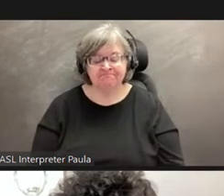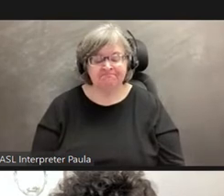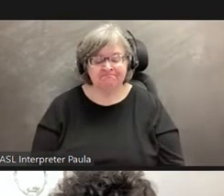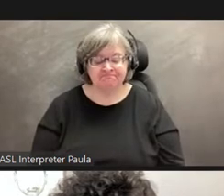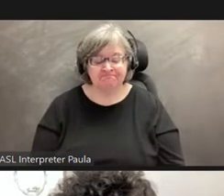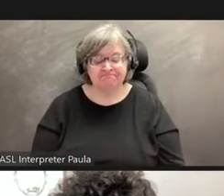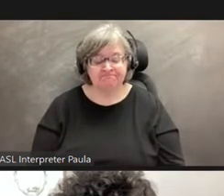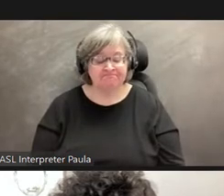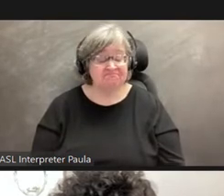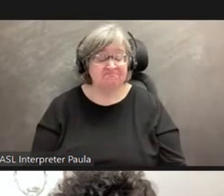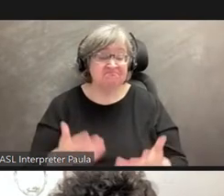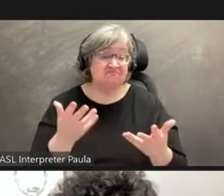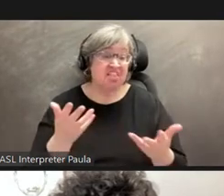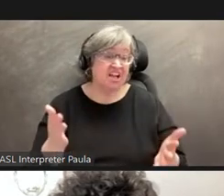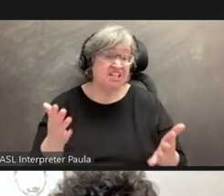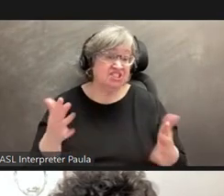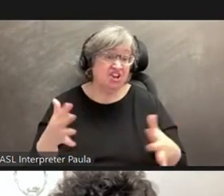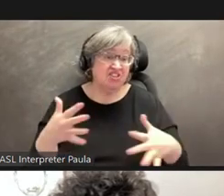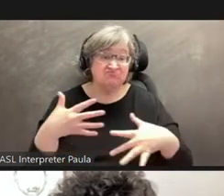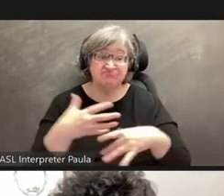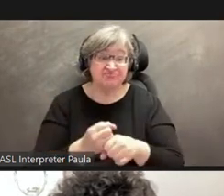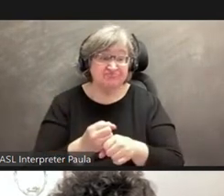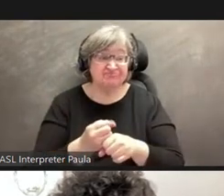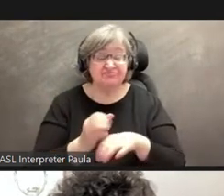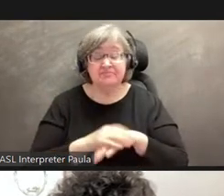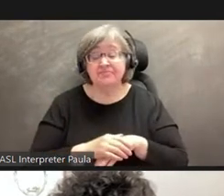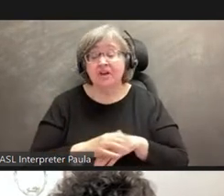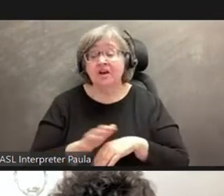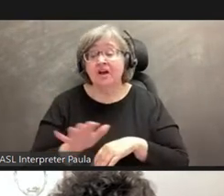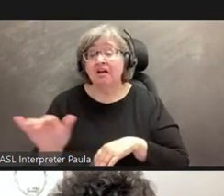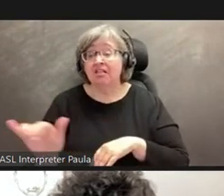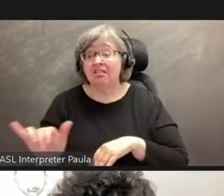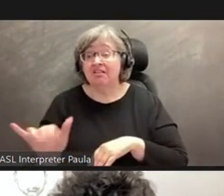That's pretty much it in a nutshell. As I said,